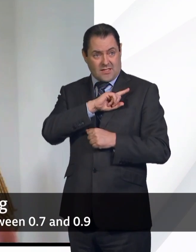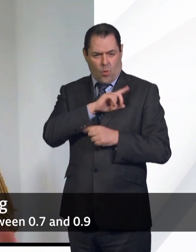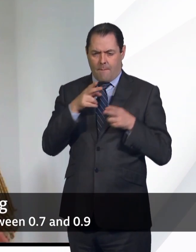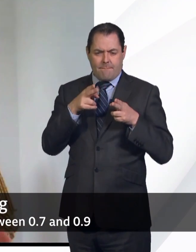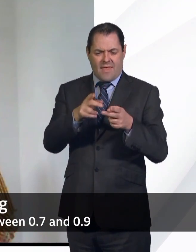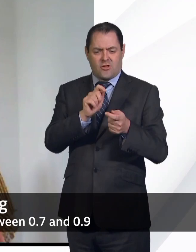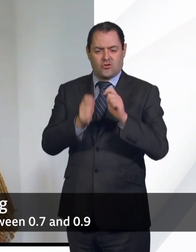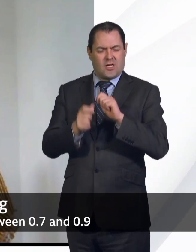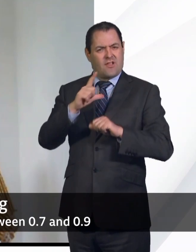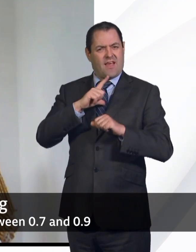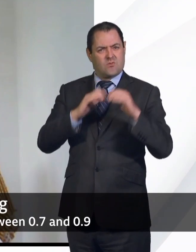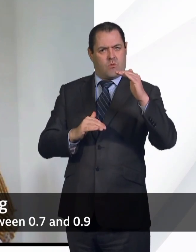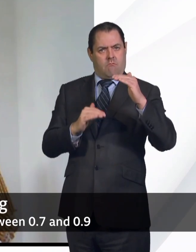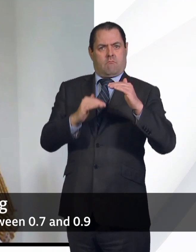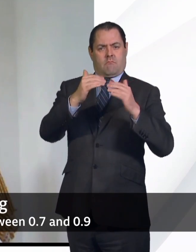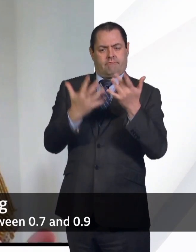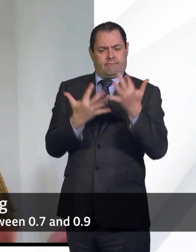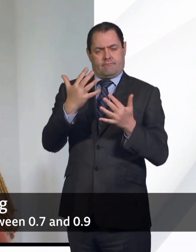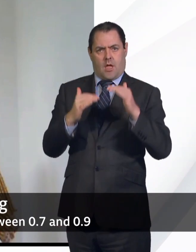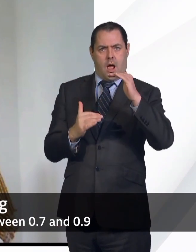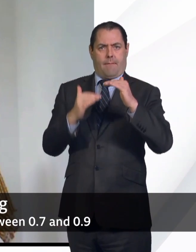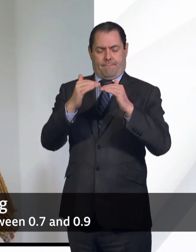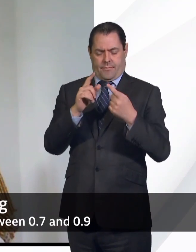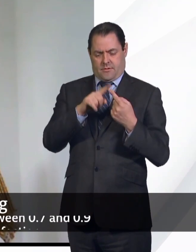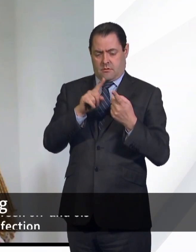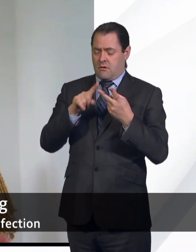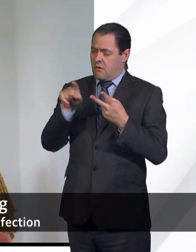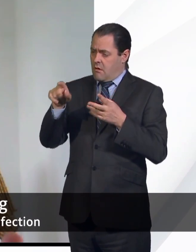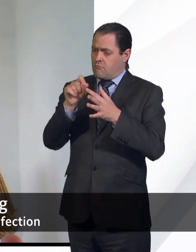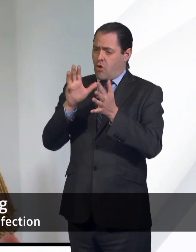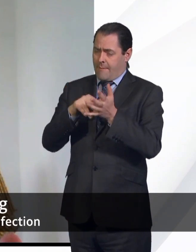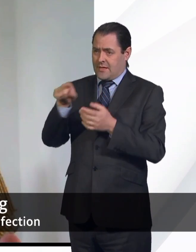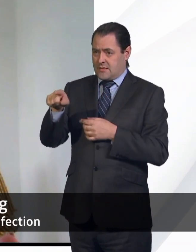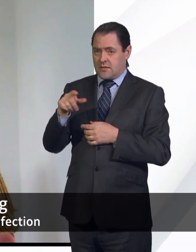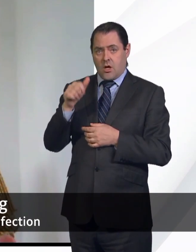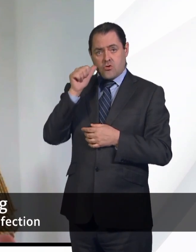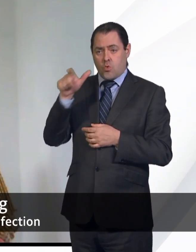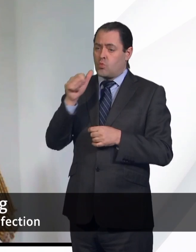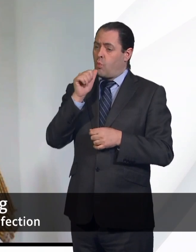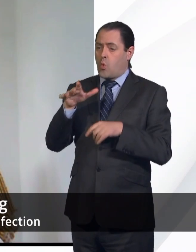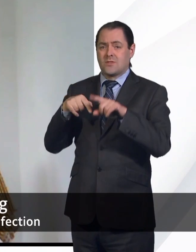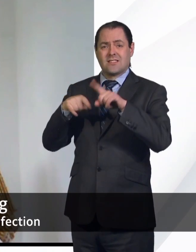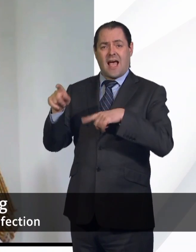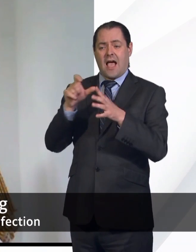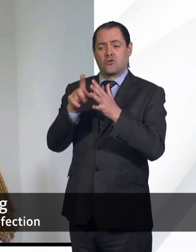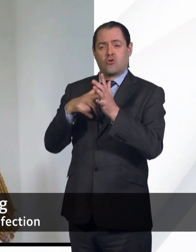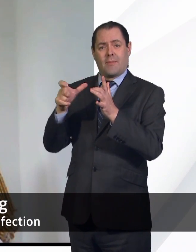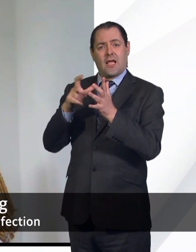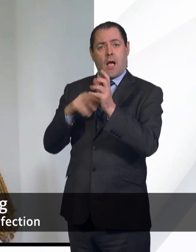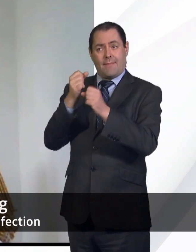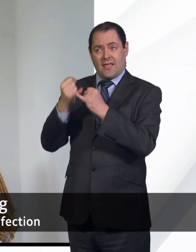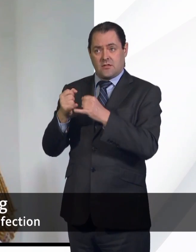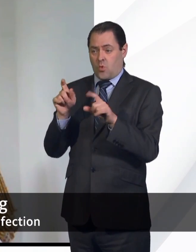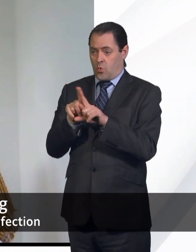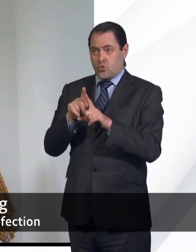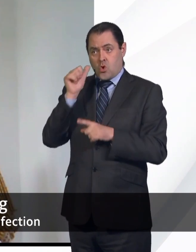methodology in how that figure is being calculated? And to the Prime Minister, we know that you're not going to sack Dominic Cummings. We know that he is